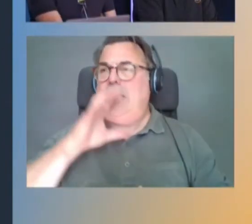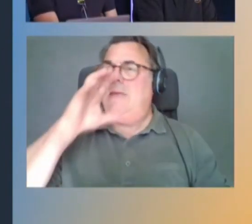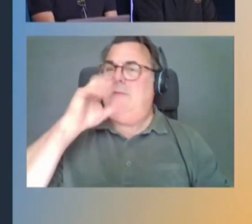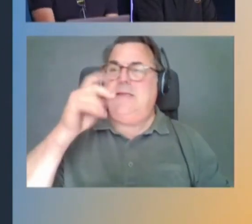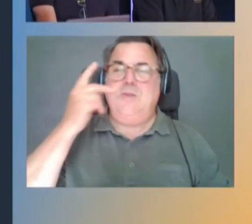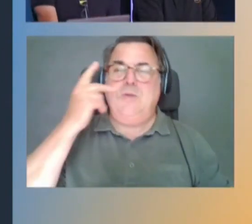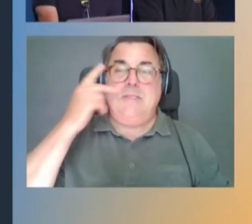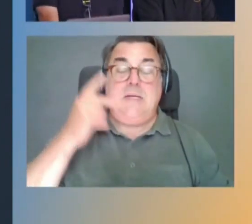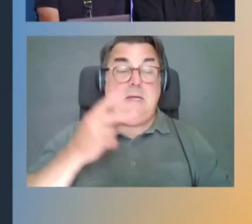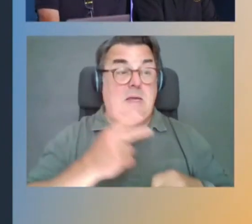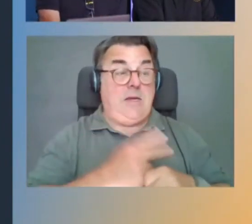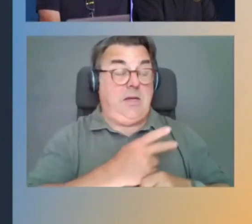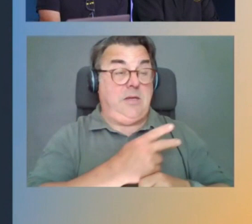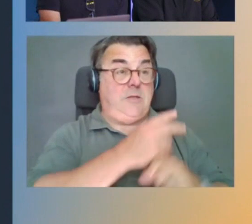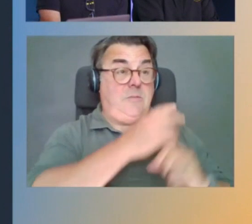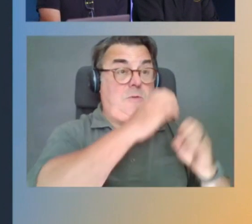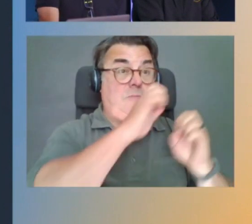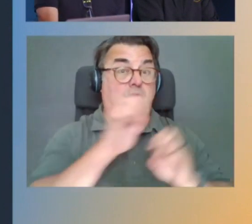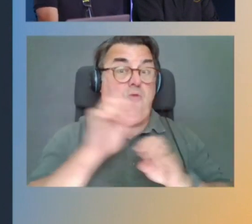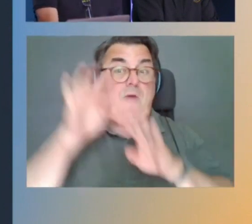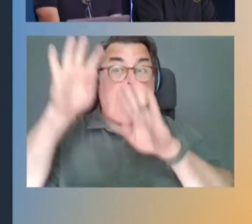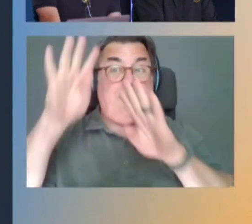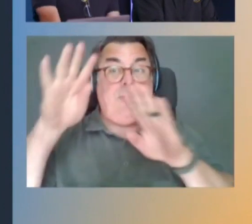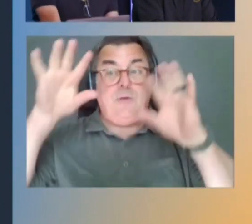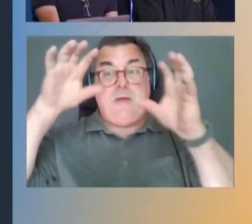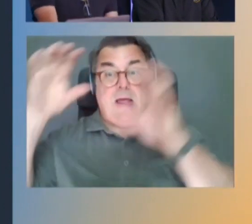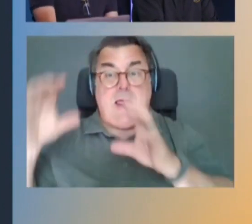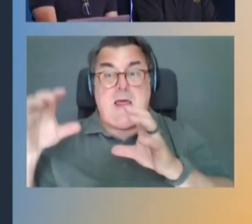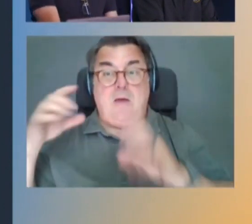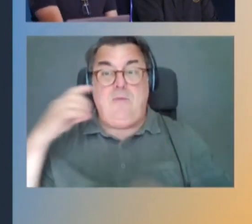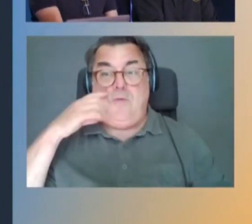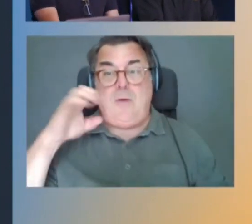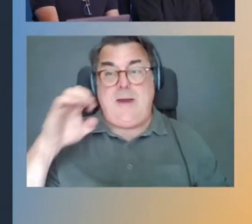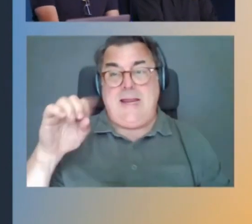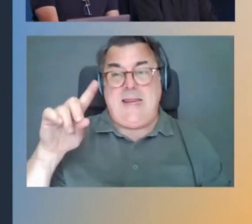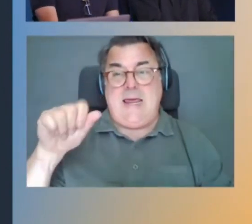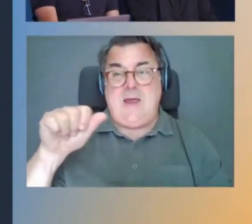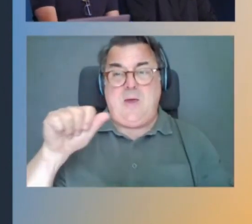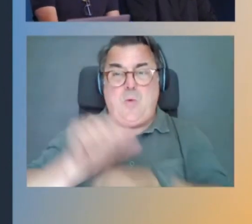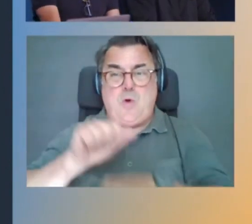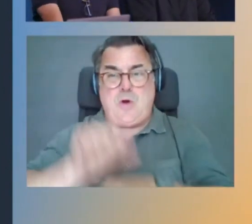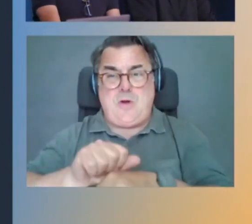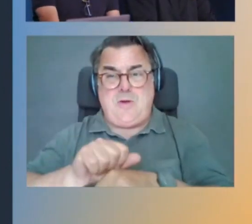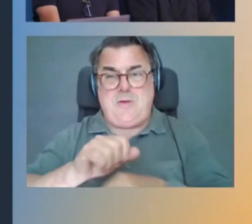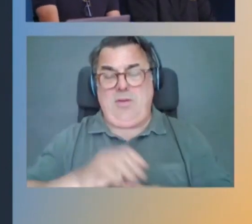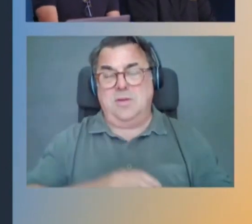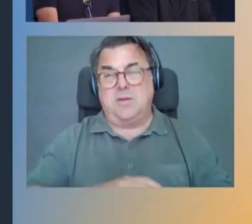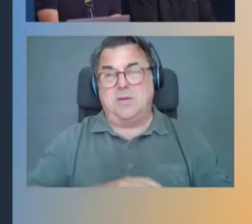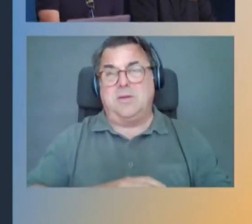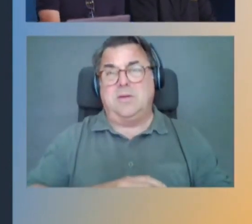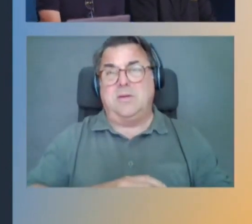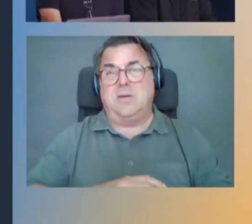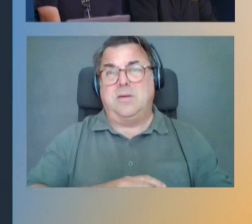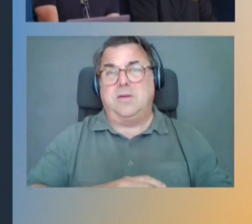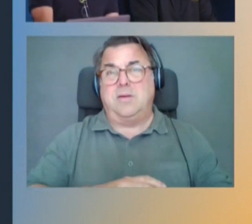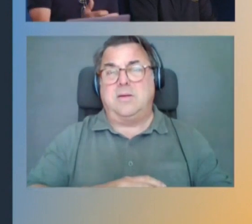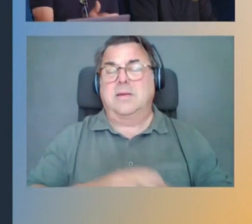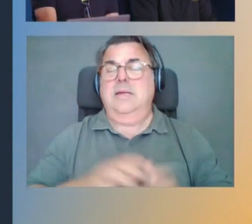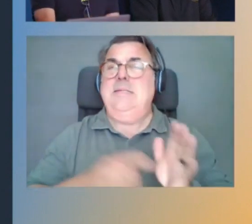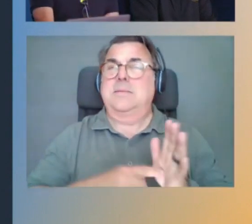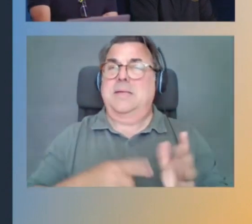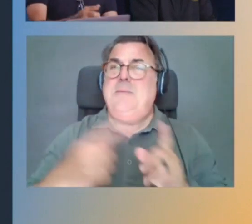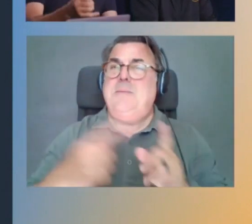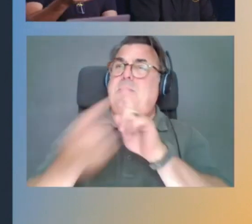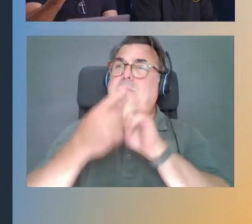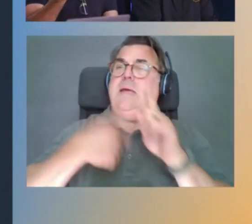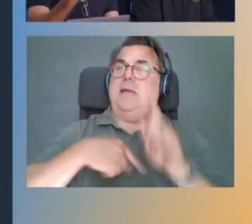customers are migrating to the cloud for EDA workloads, is they're coming to us often with the hardest problems, the high